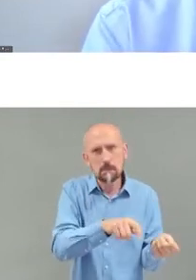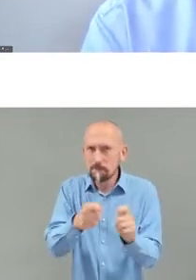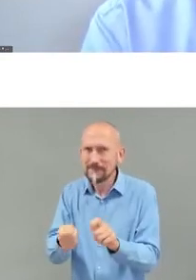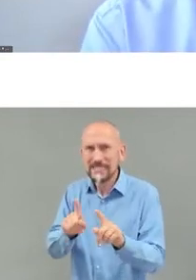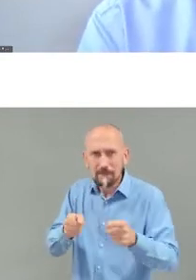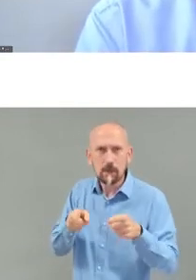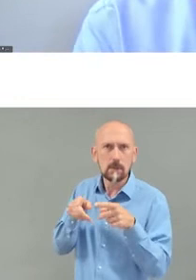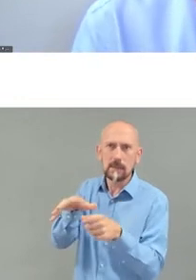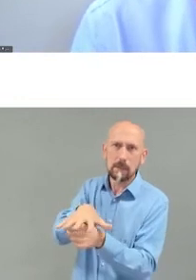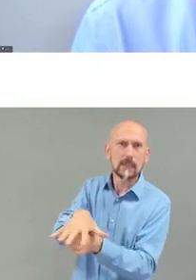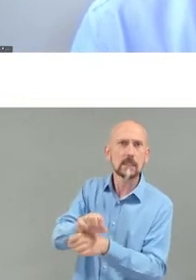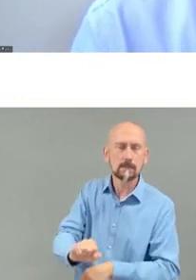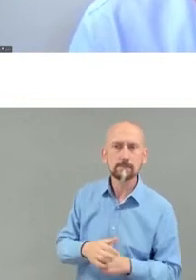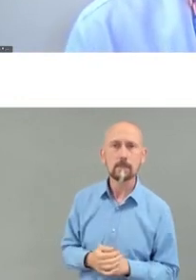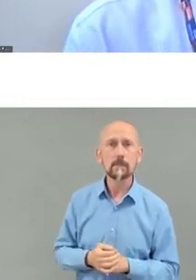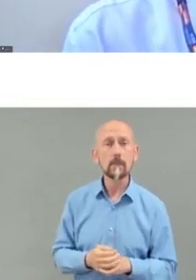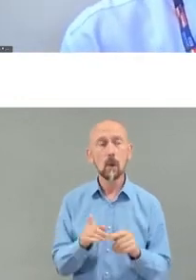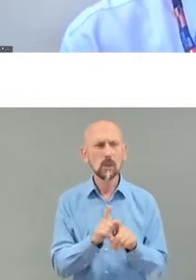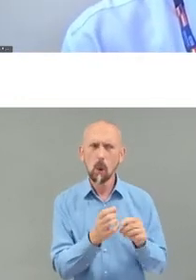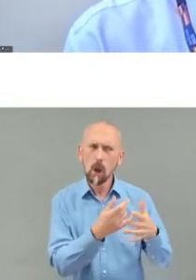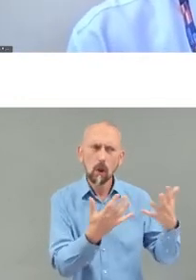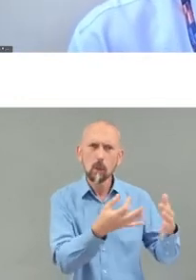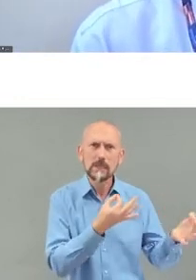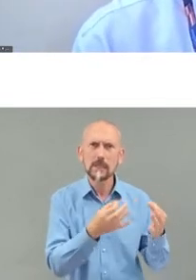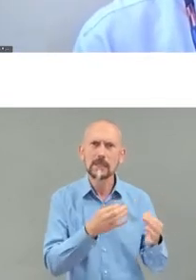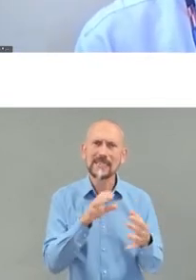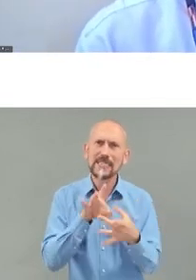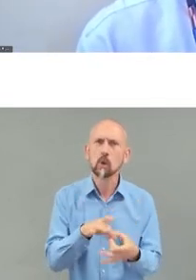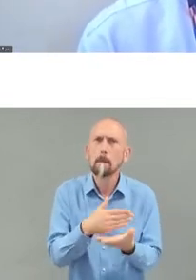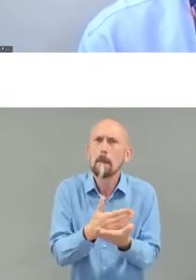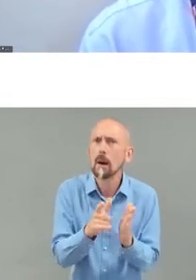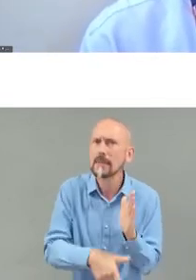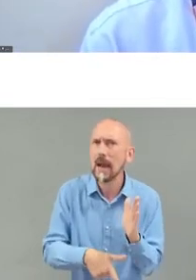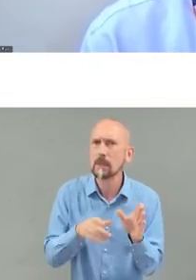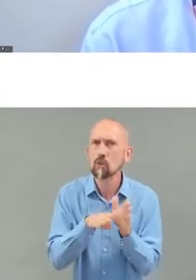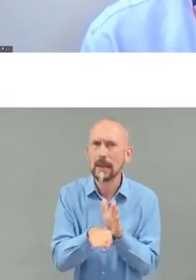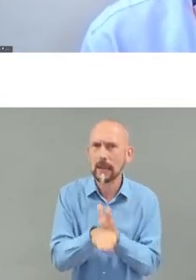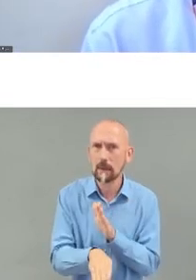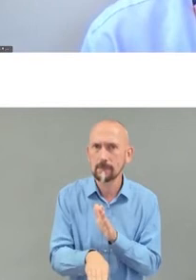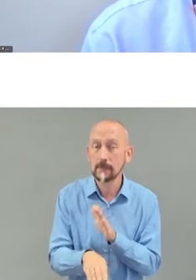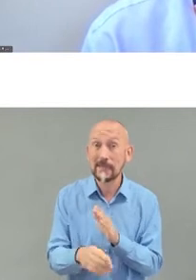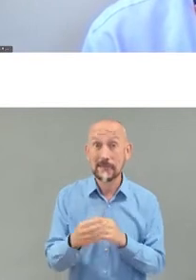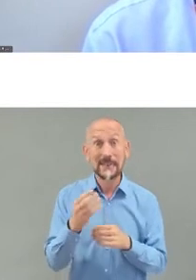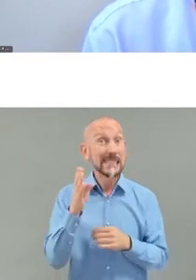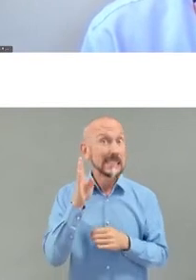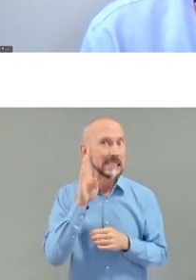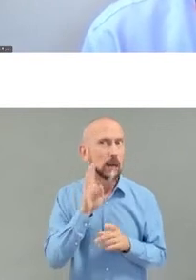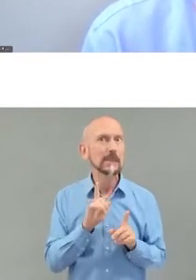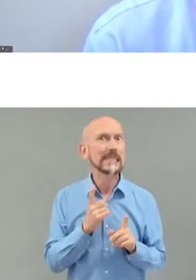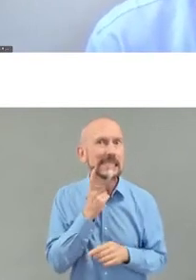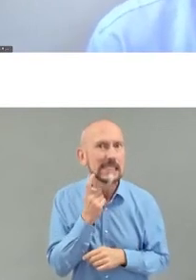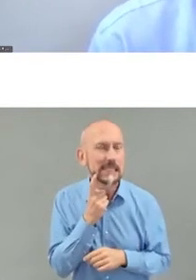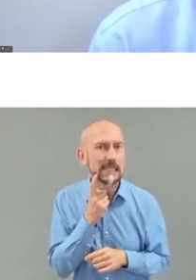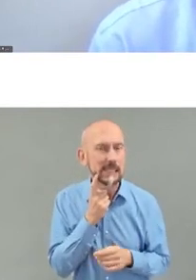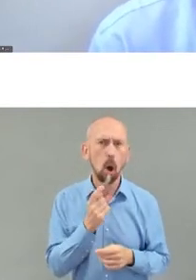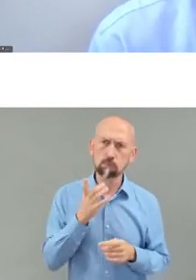part-time training. It seems such an easy thing to ask for, but it's a really hard thing to make sure we get right